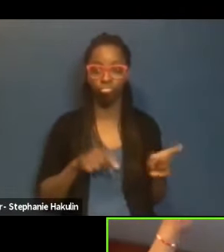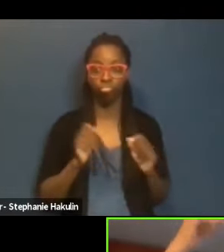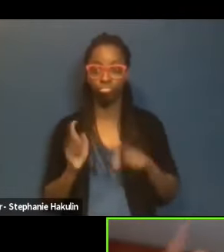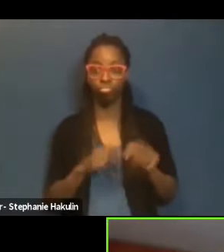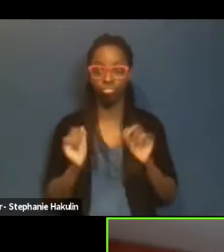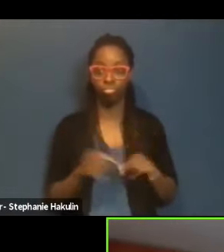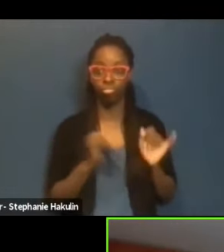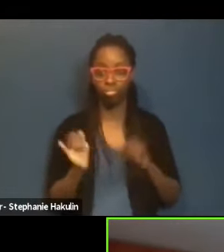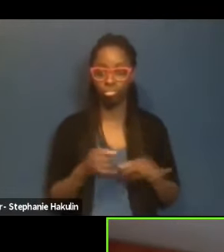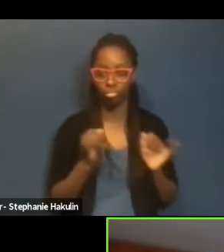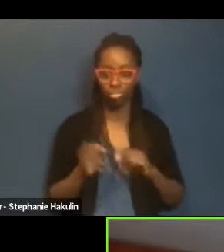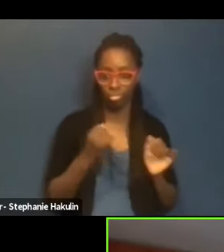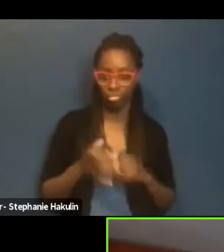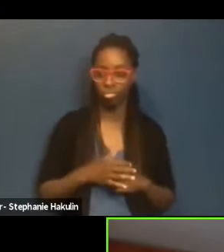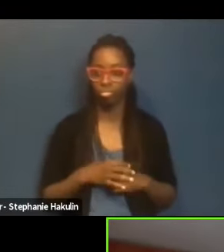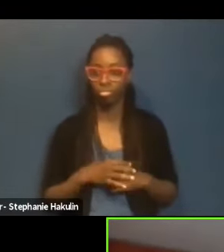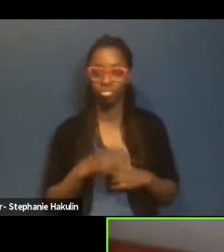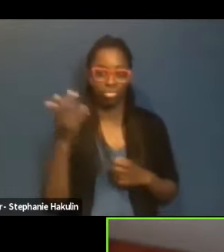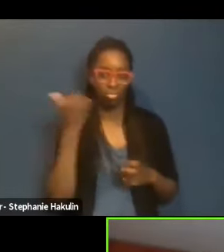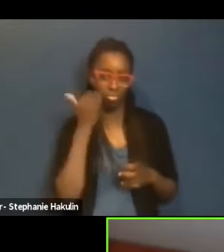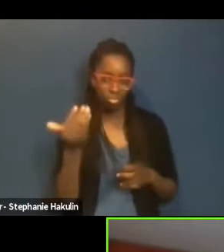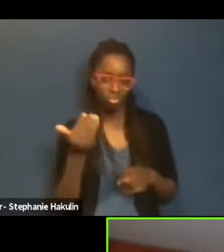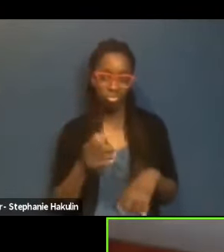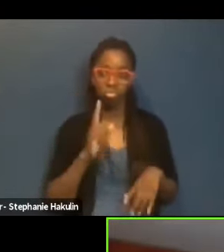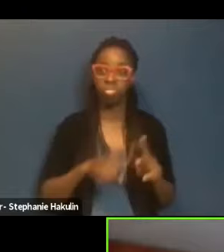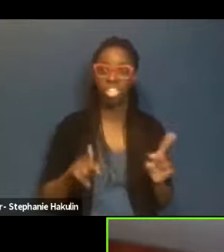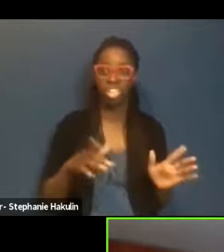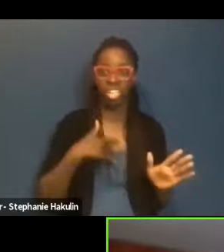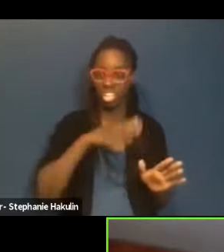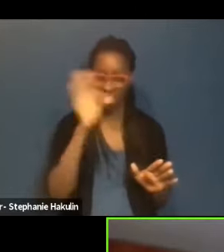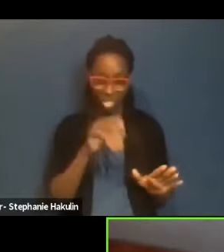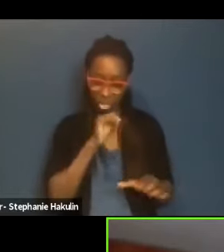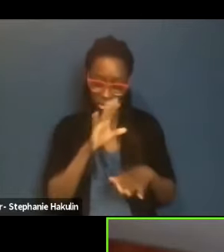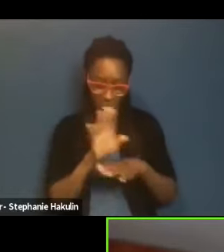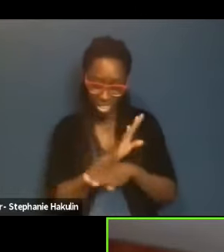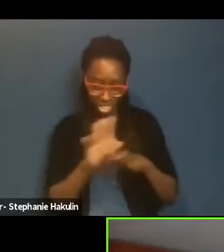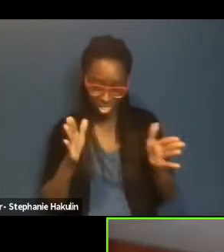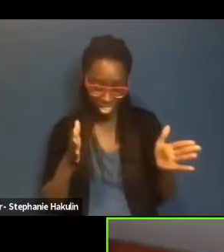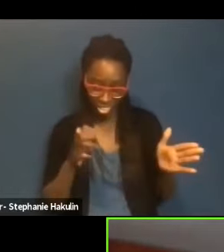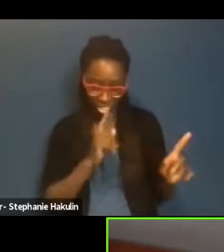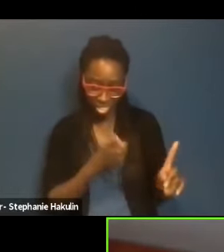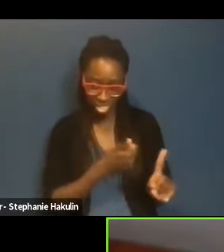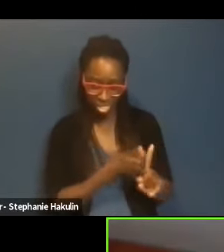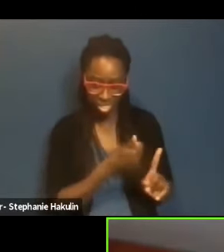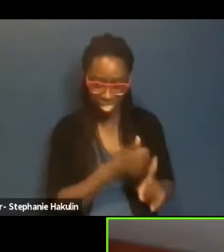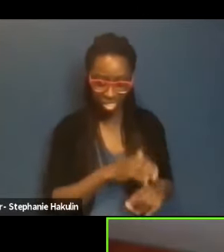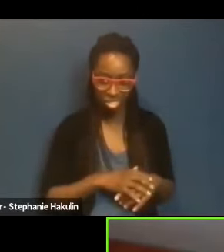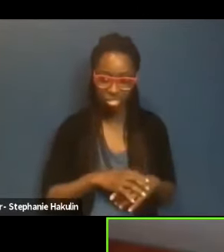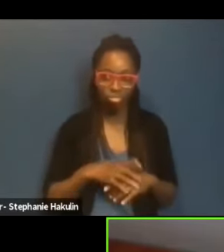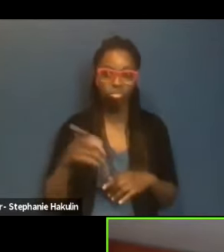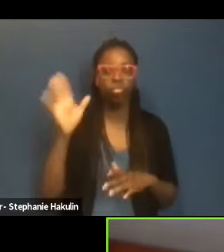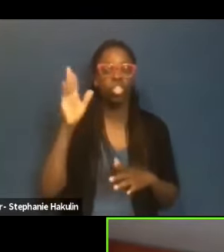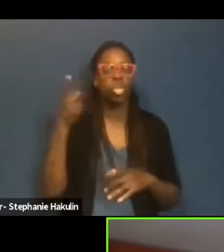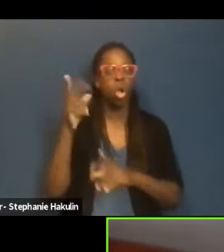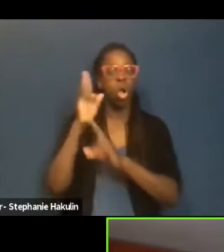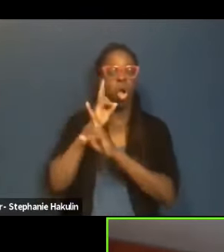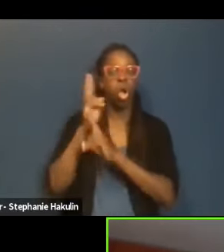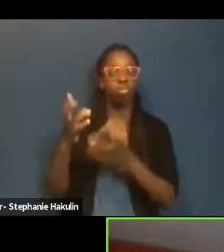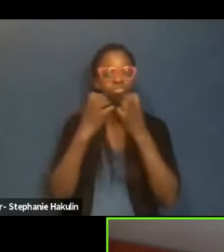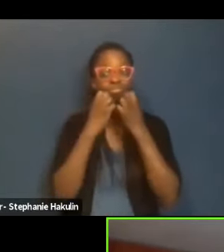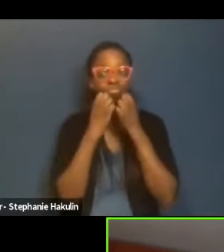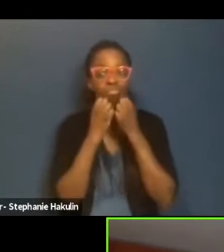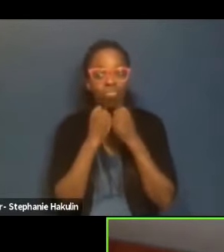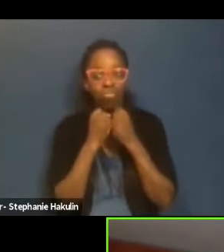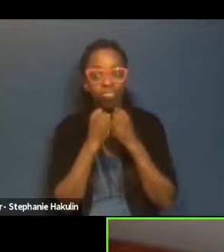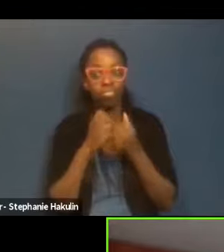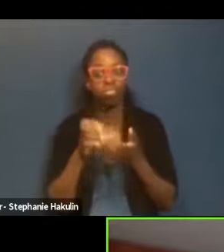pero nunca corrupta. On the day they consecrate the most sacred of spaces, the grimiest of dance floors, the scent of